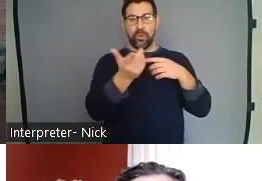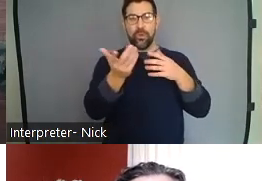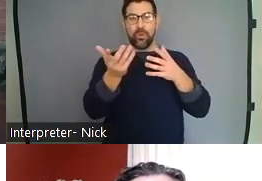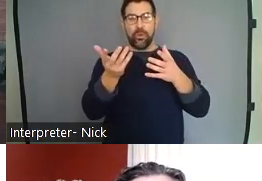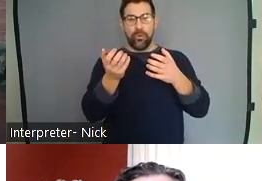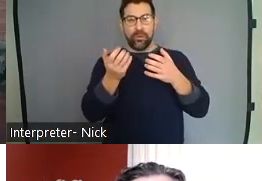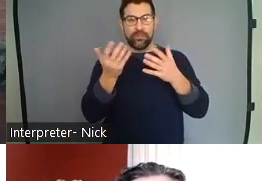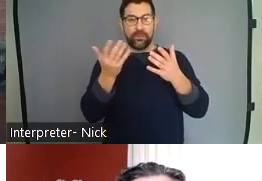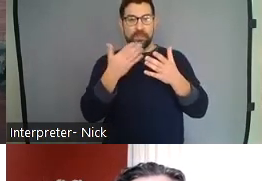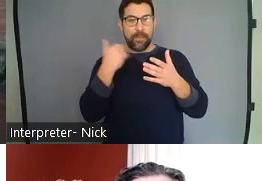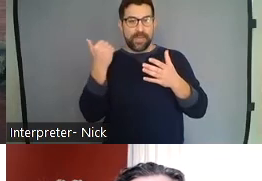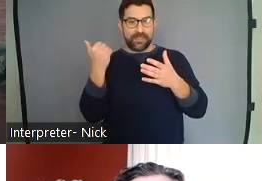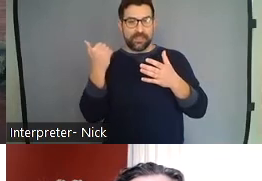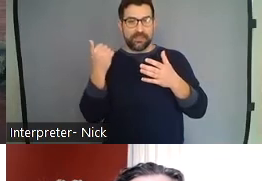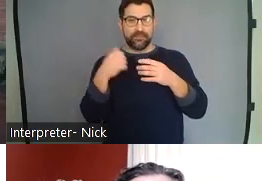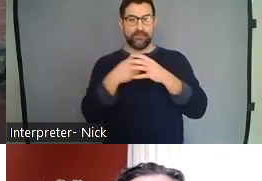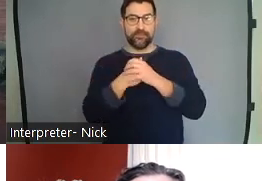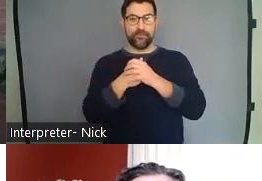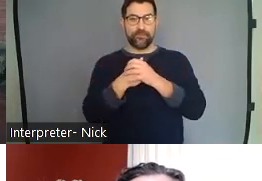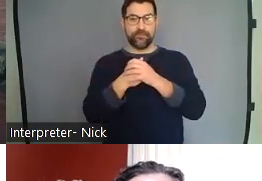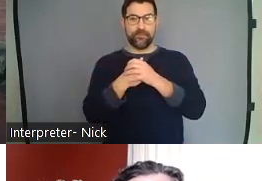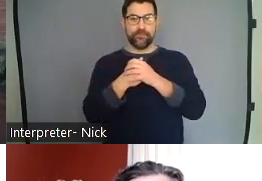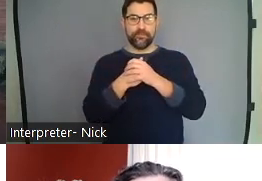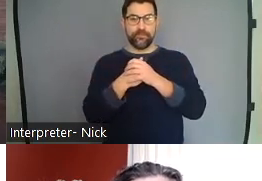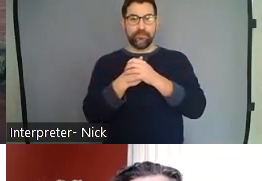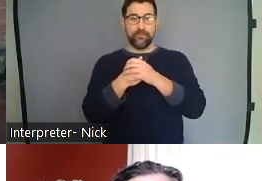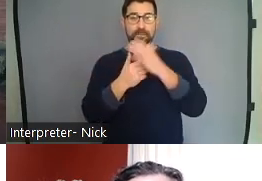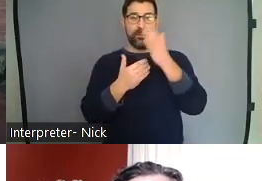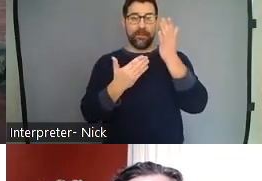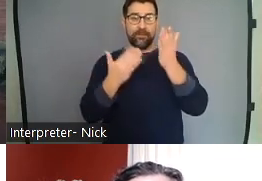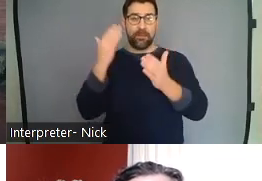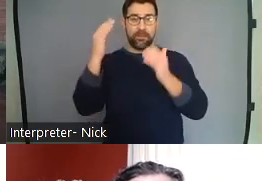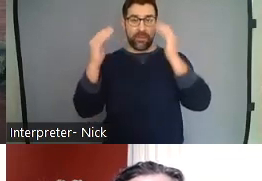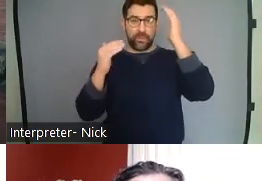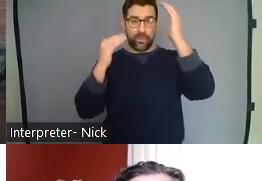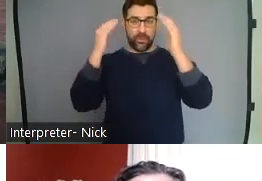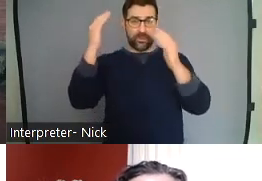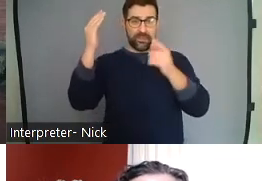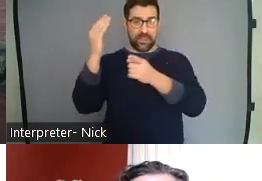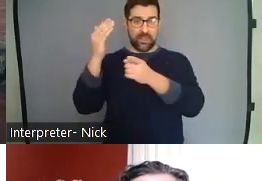what's best. And maybe the adults have